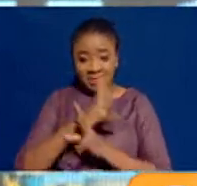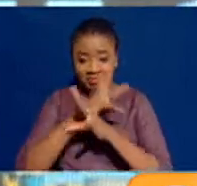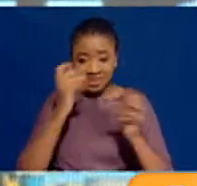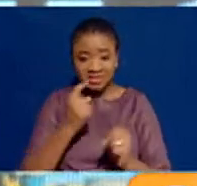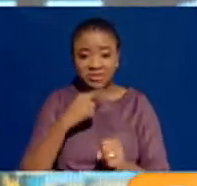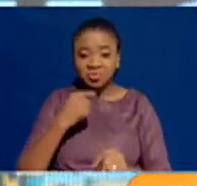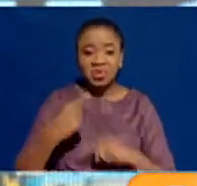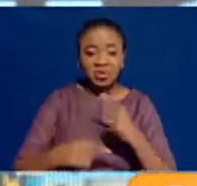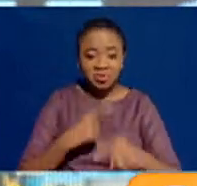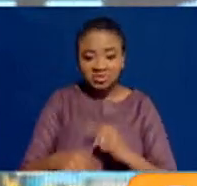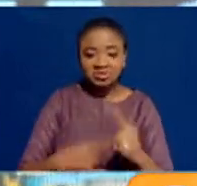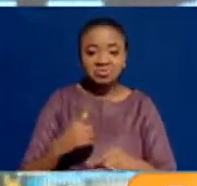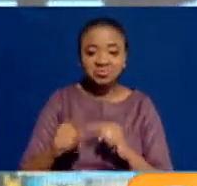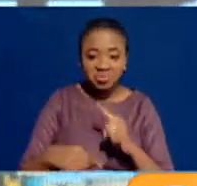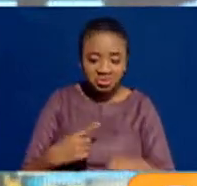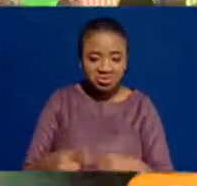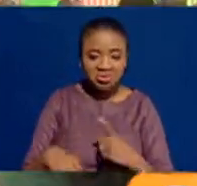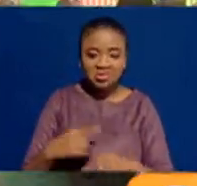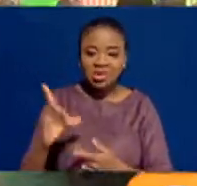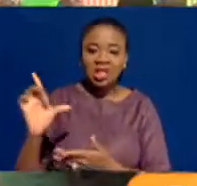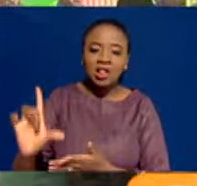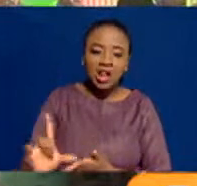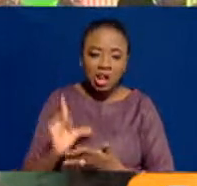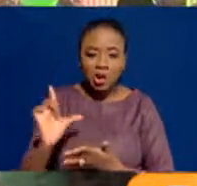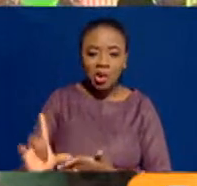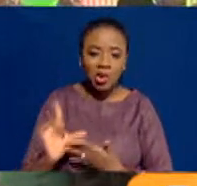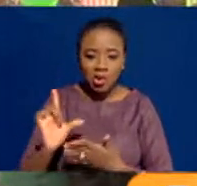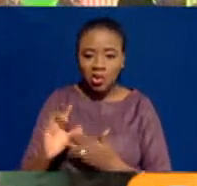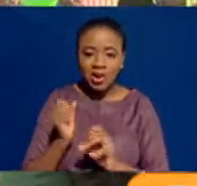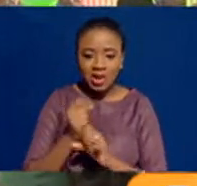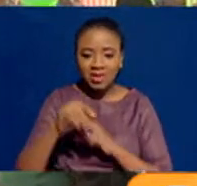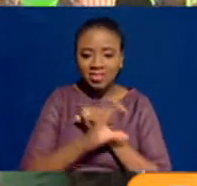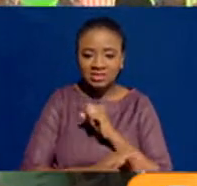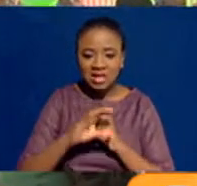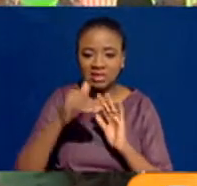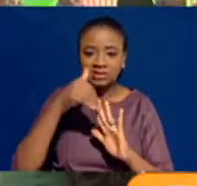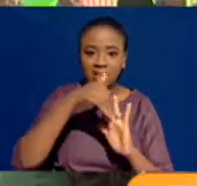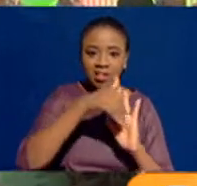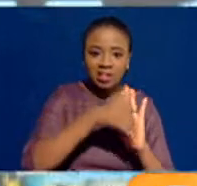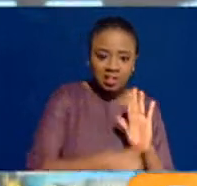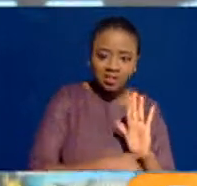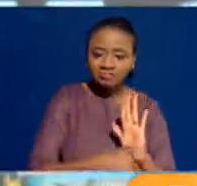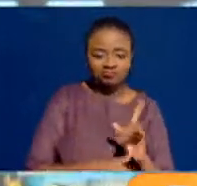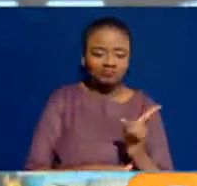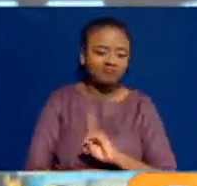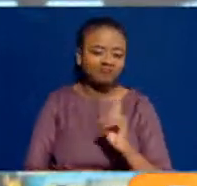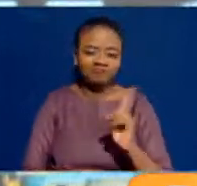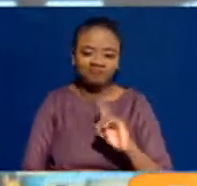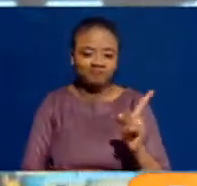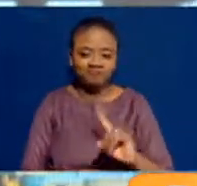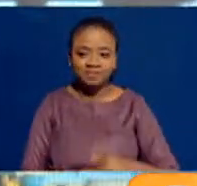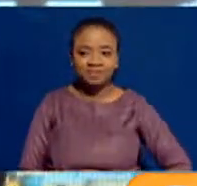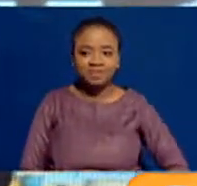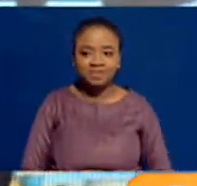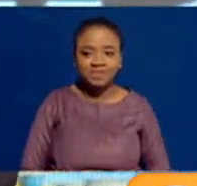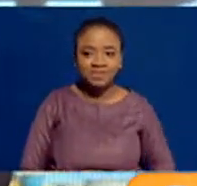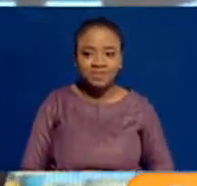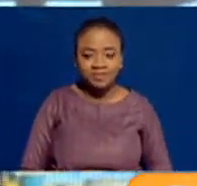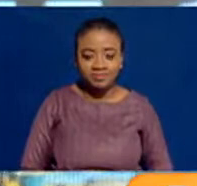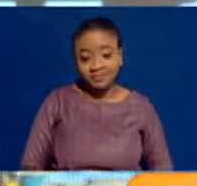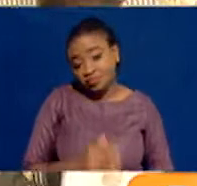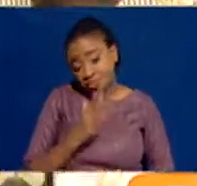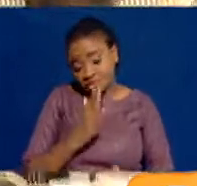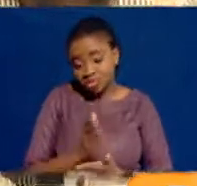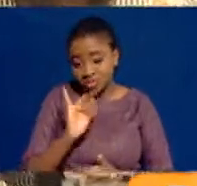continue the journey of taking our country into debt. It's going to be a